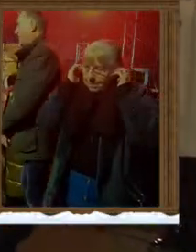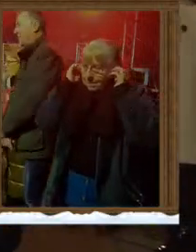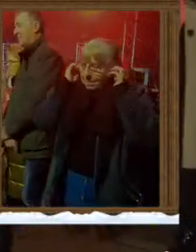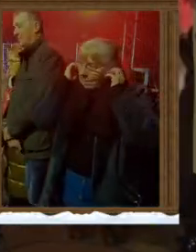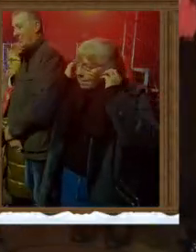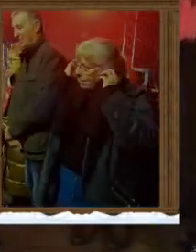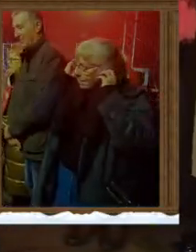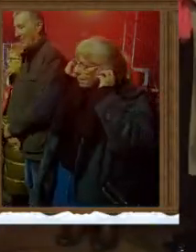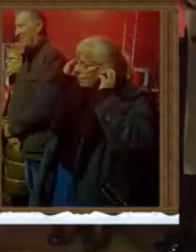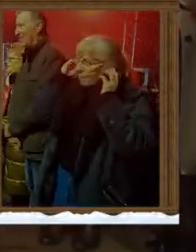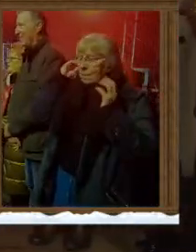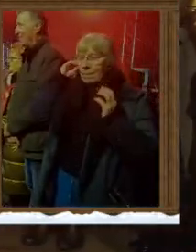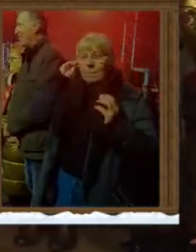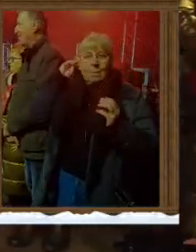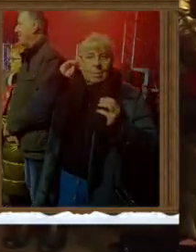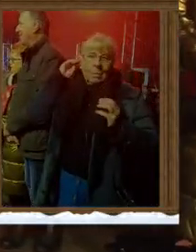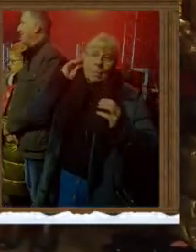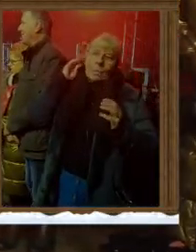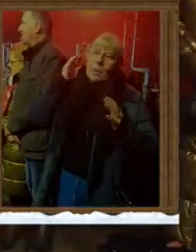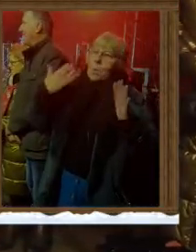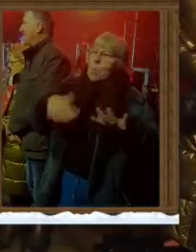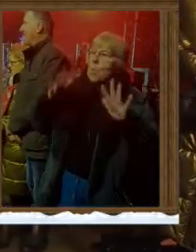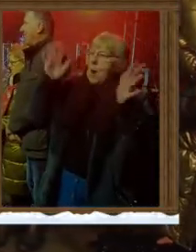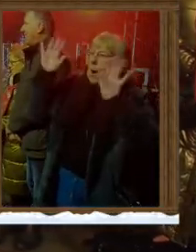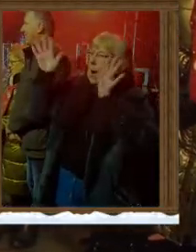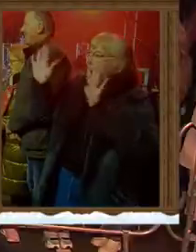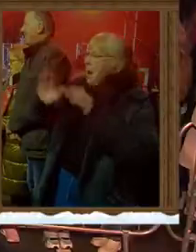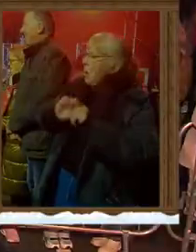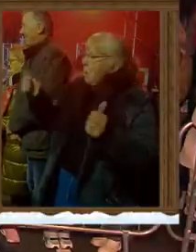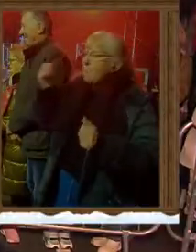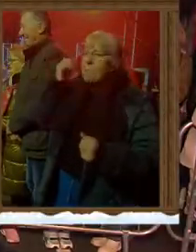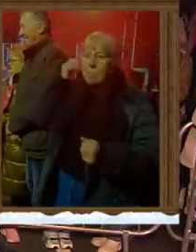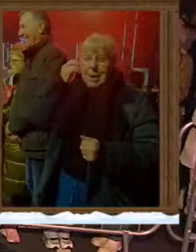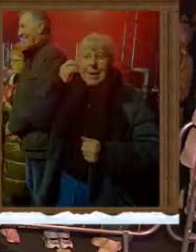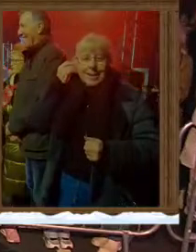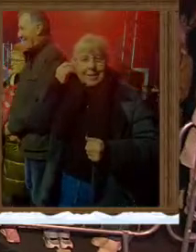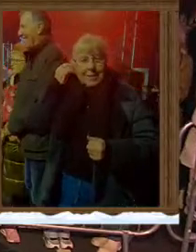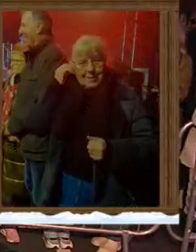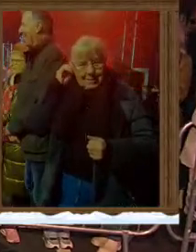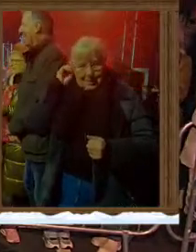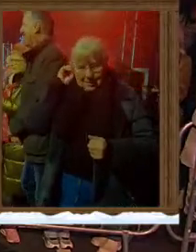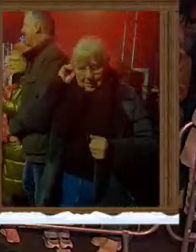Well, let's give them a big cheer. That was brilliant. Come on, give them a That's better.